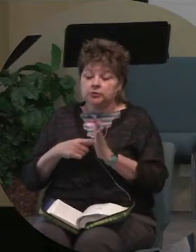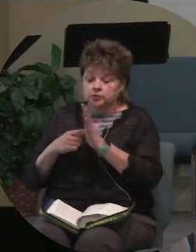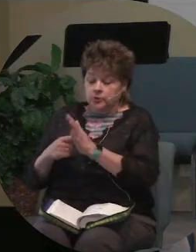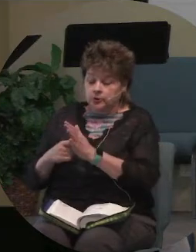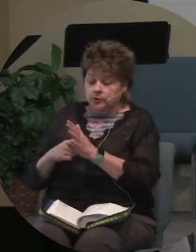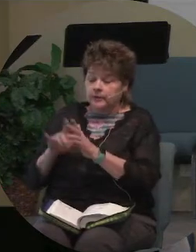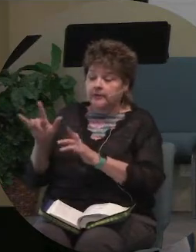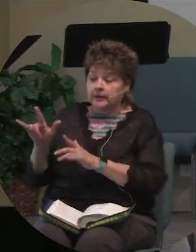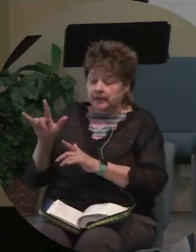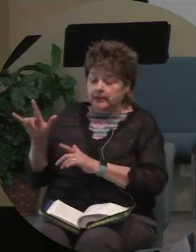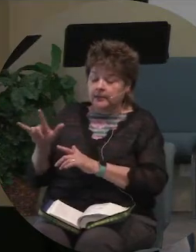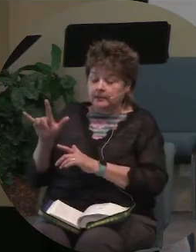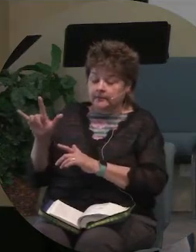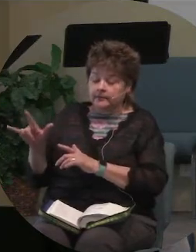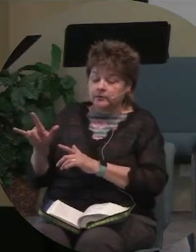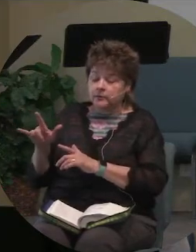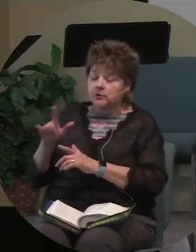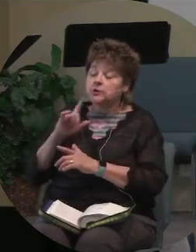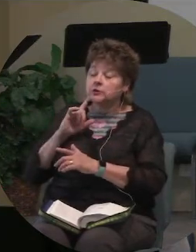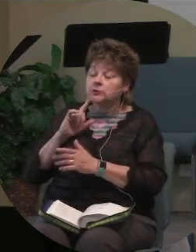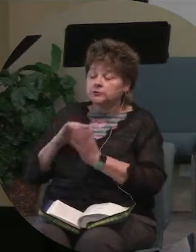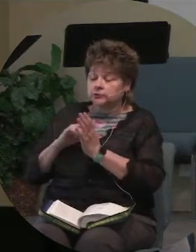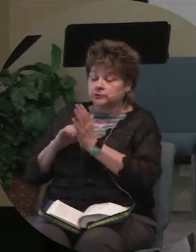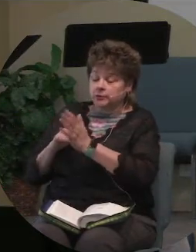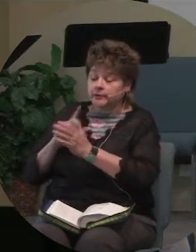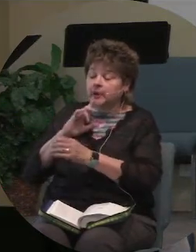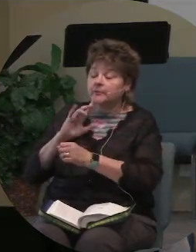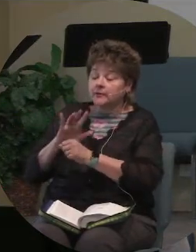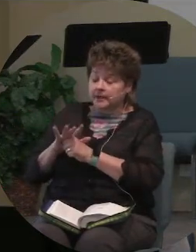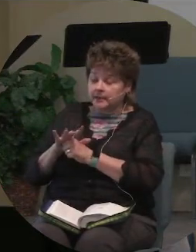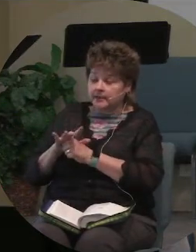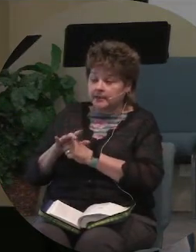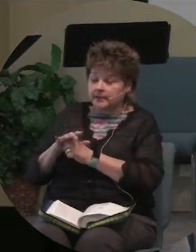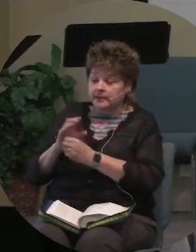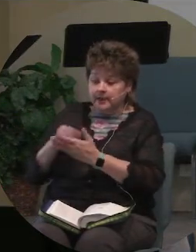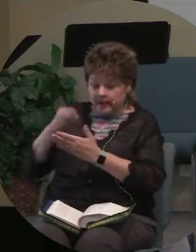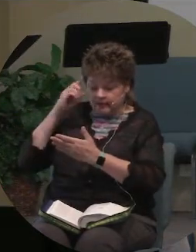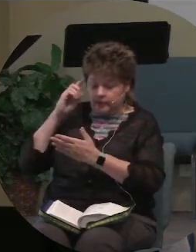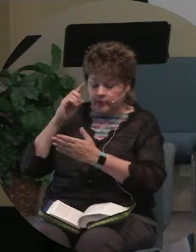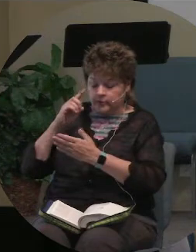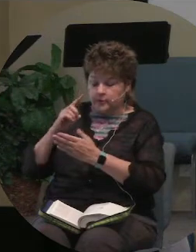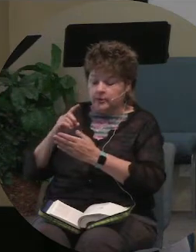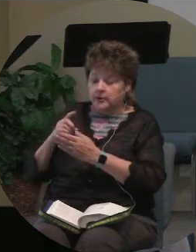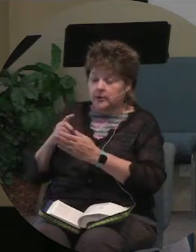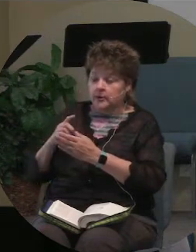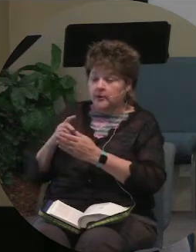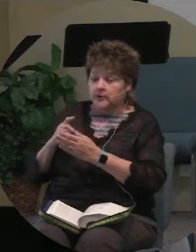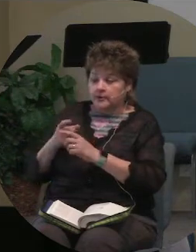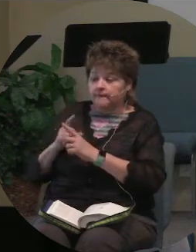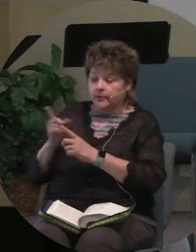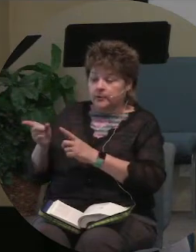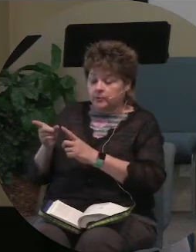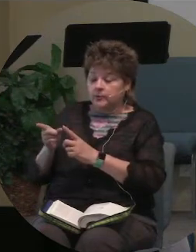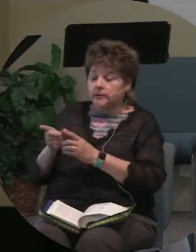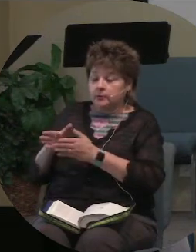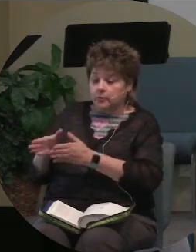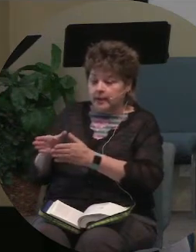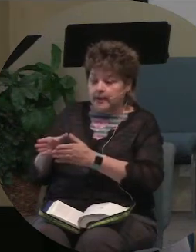you, to show you that I'm committed to you, to show you that I learned something by the way you treated your sons and